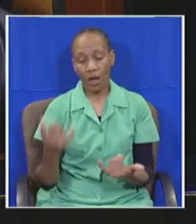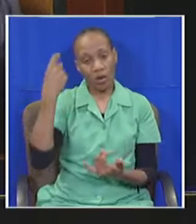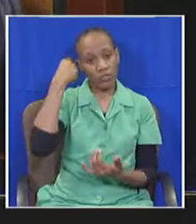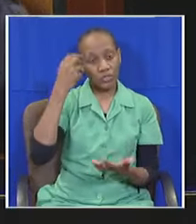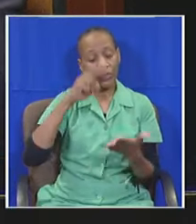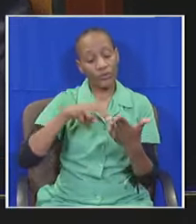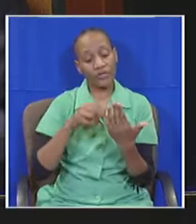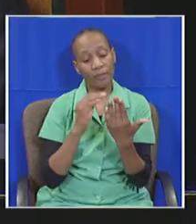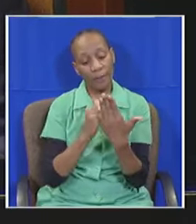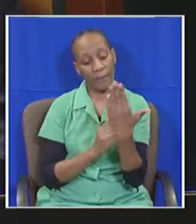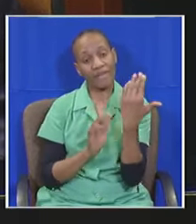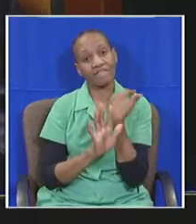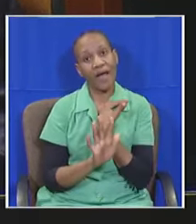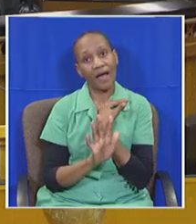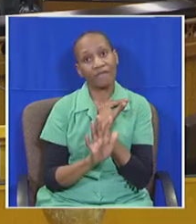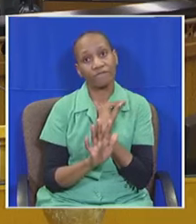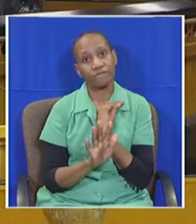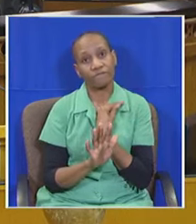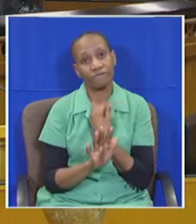the fifth order.